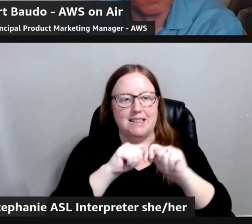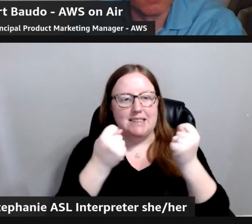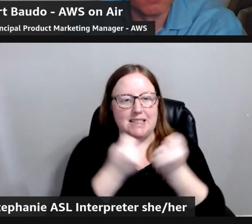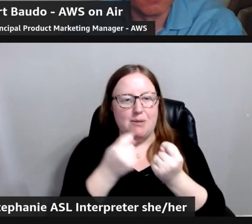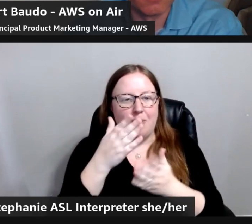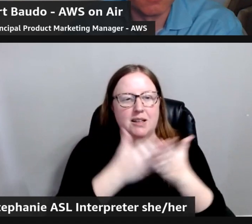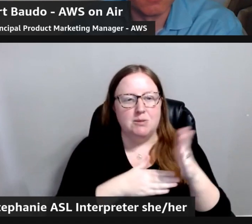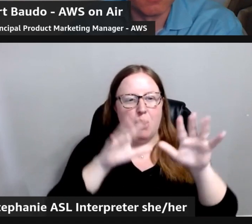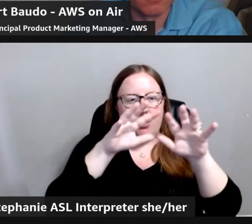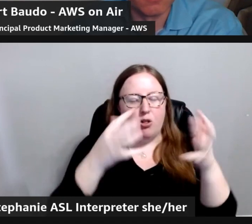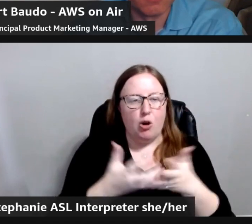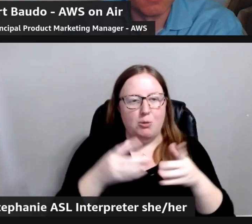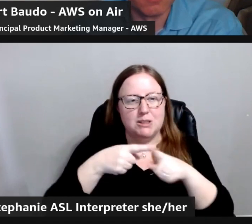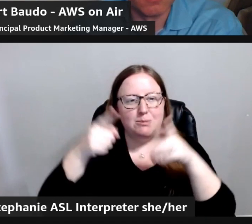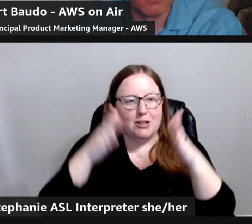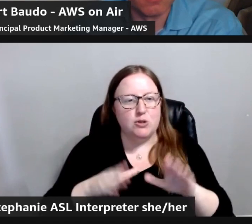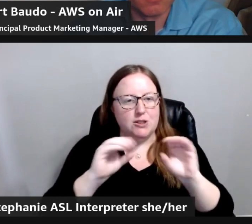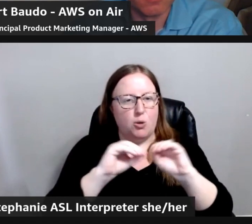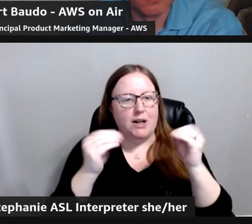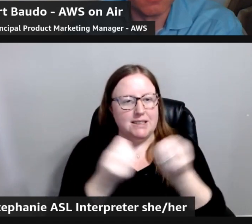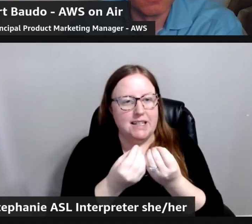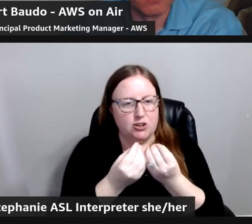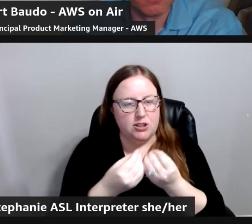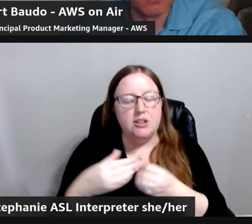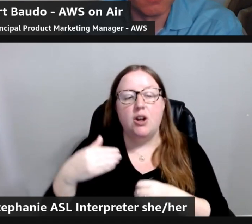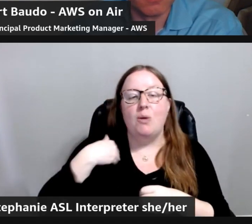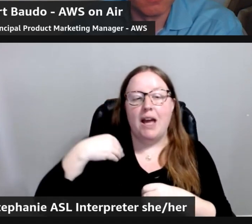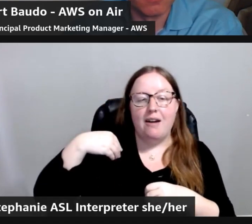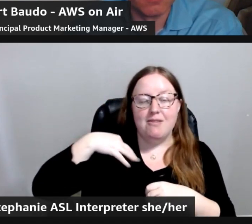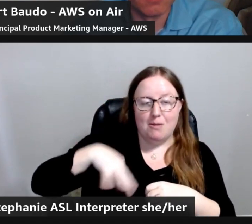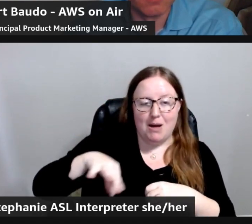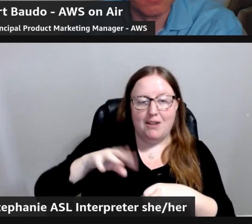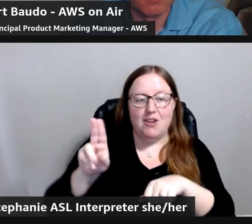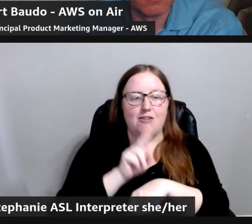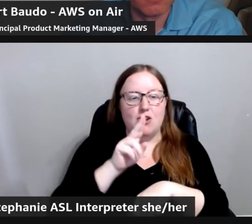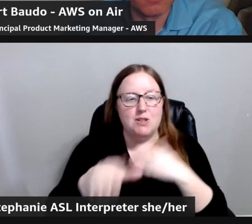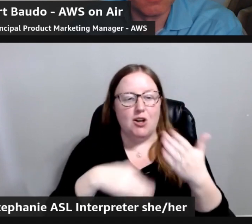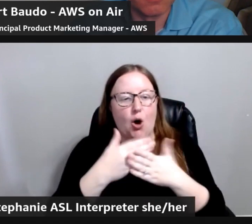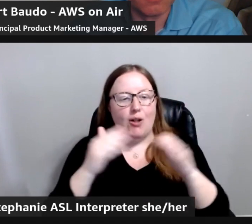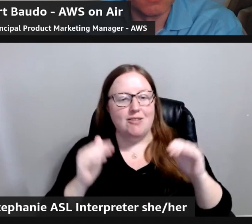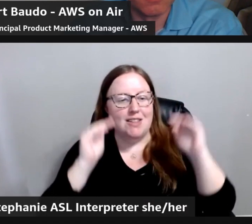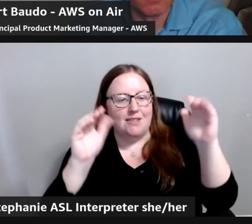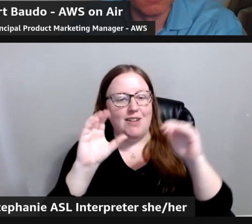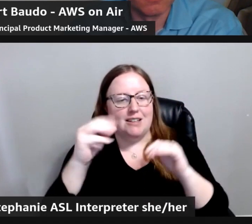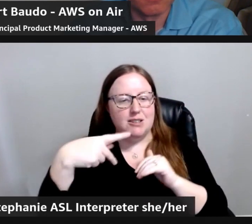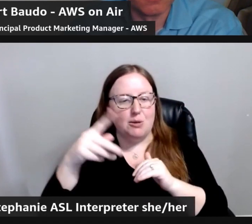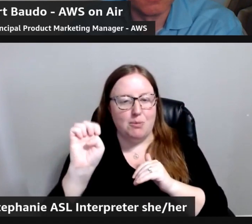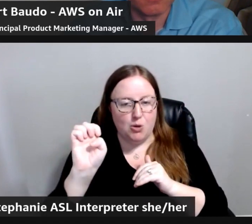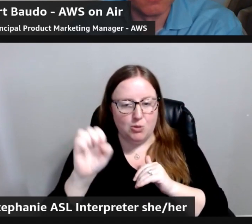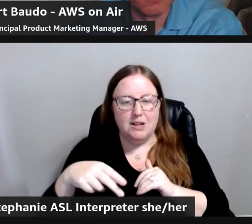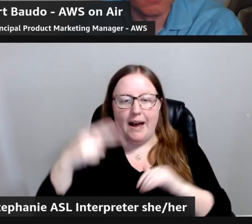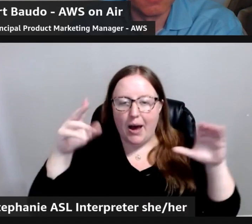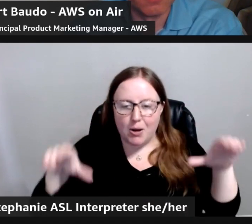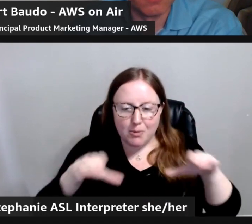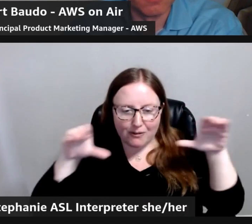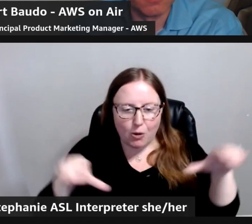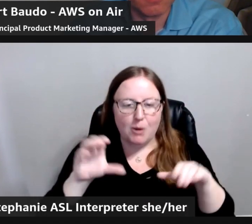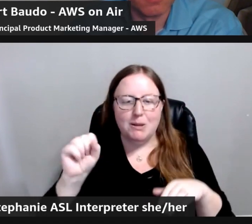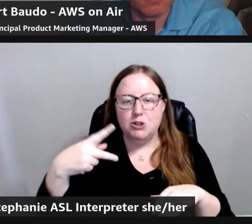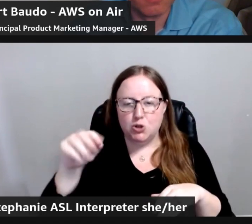global specialist organization. And we have the privilege of leveraging all of advanced compute, high performance computing,